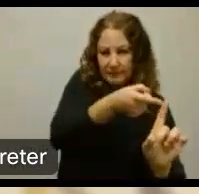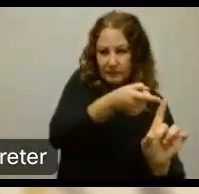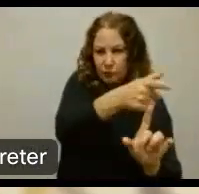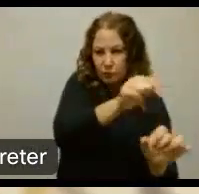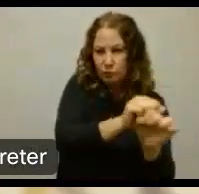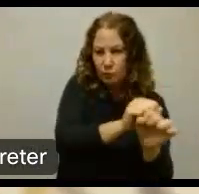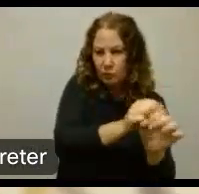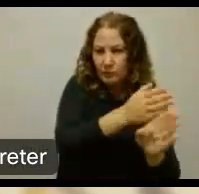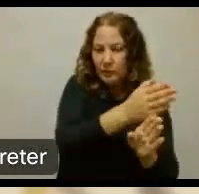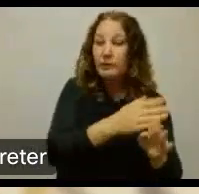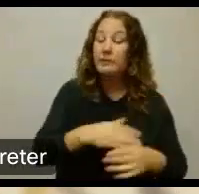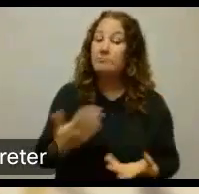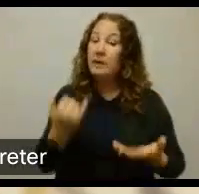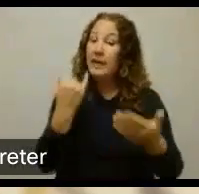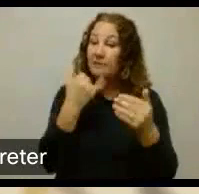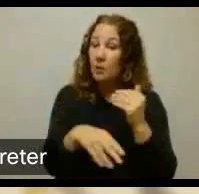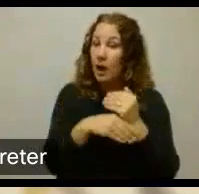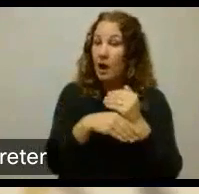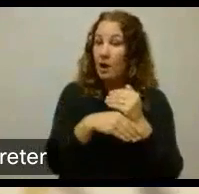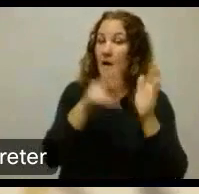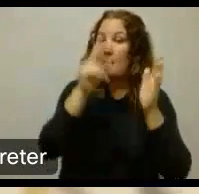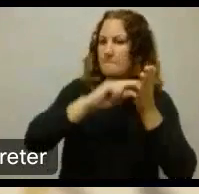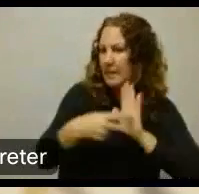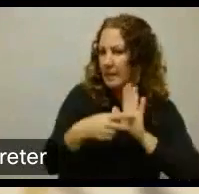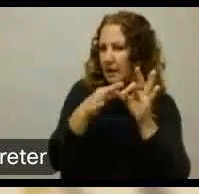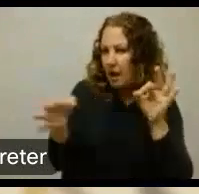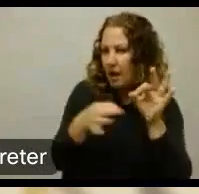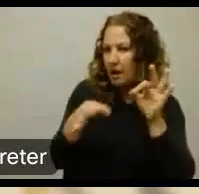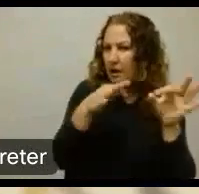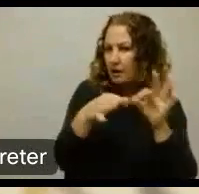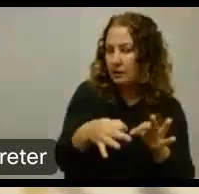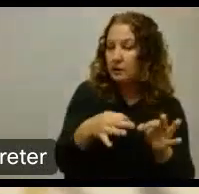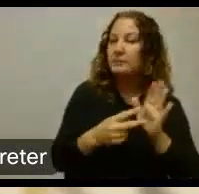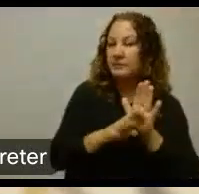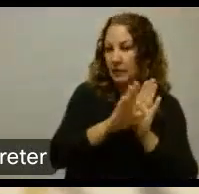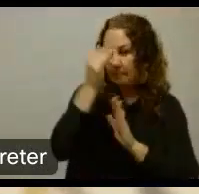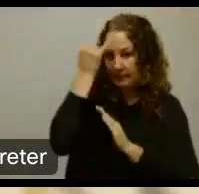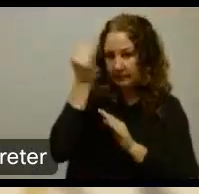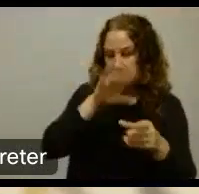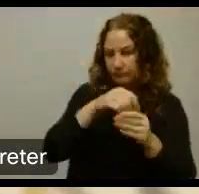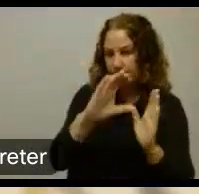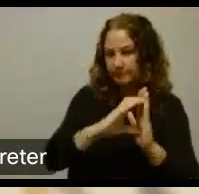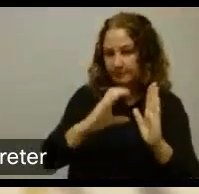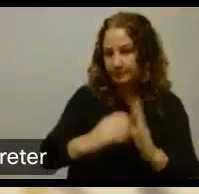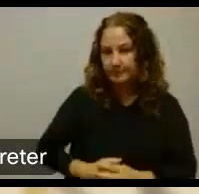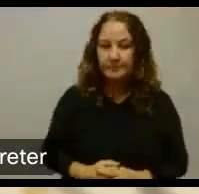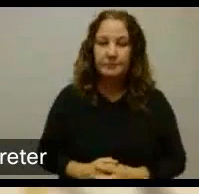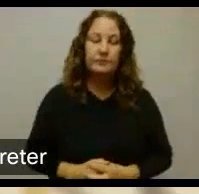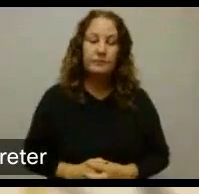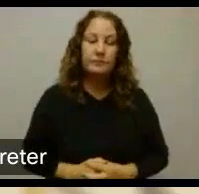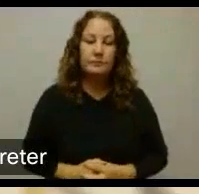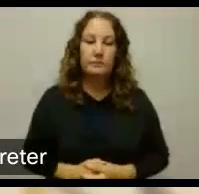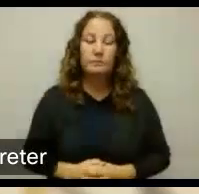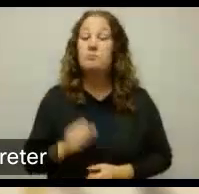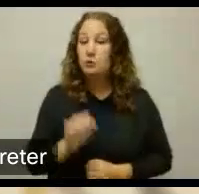Providing your reader with definitions is a great way to also develop ideas in a paragraph. You can